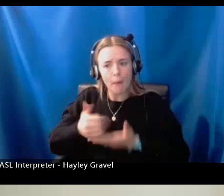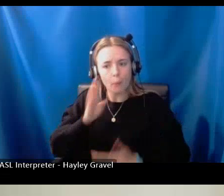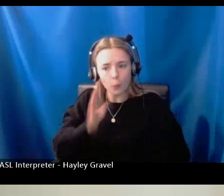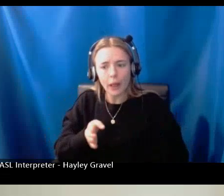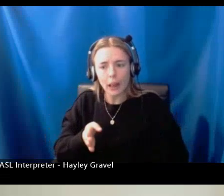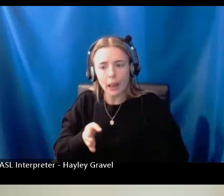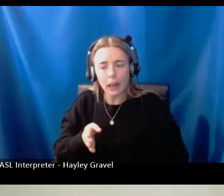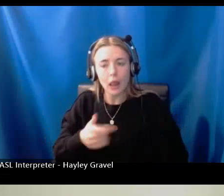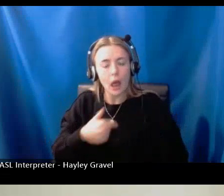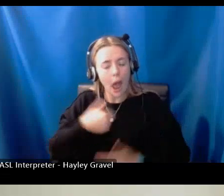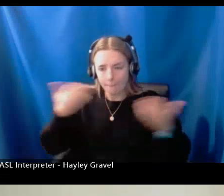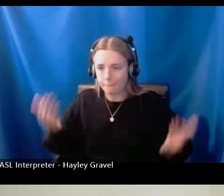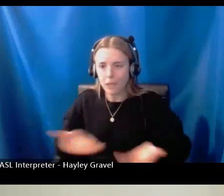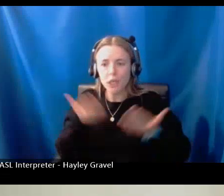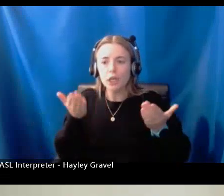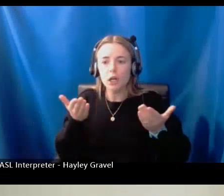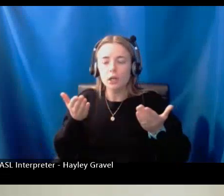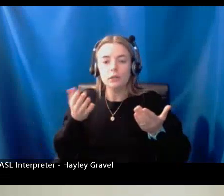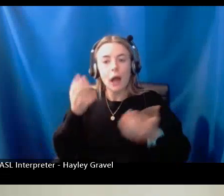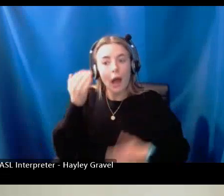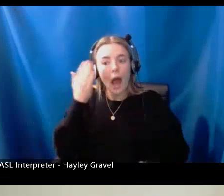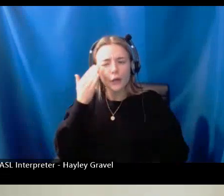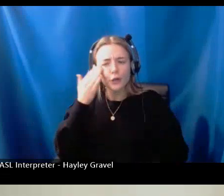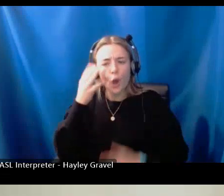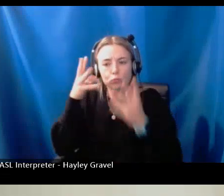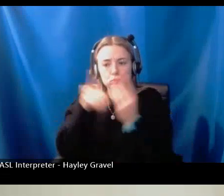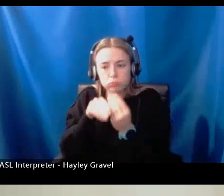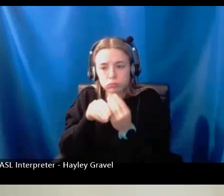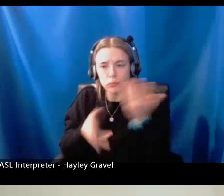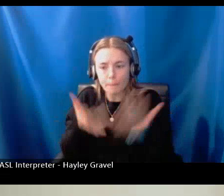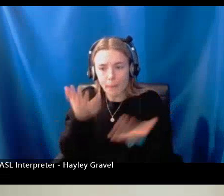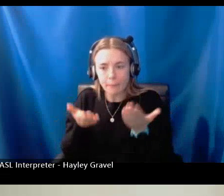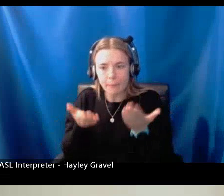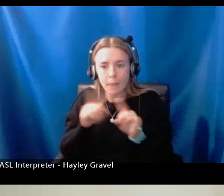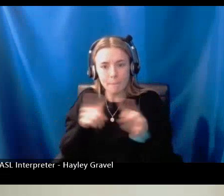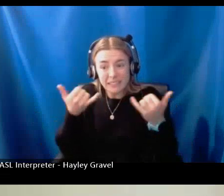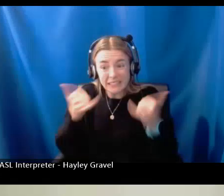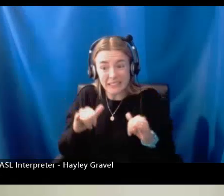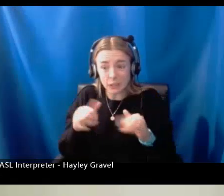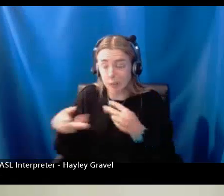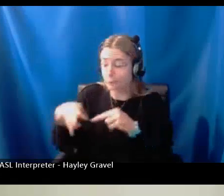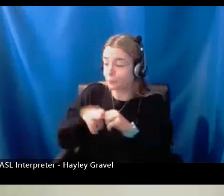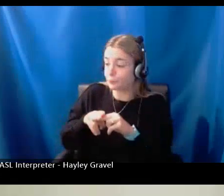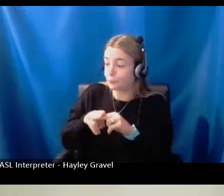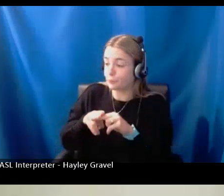I'm here, I'm in front of the computer, I'm happy to take a phone call, whatever.